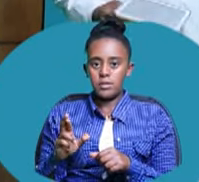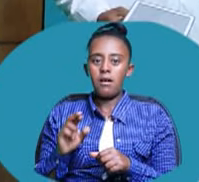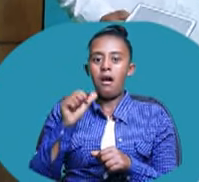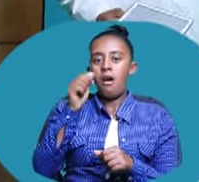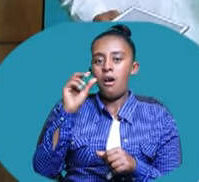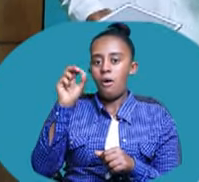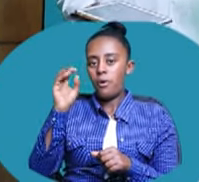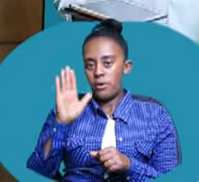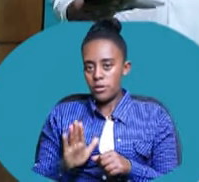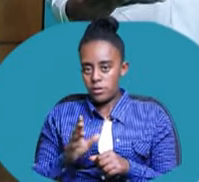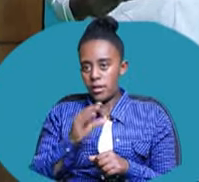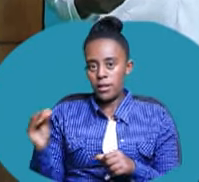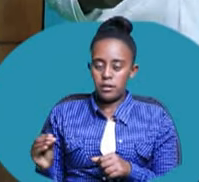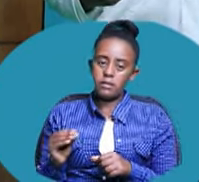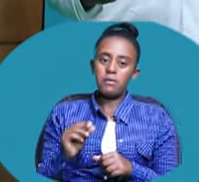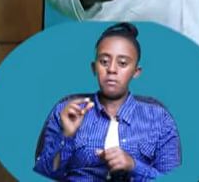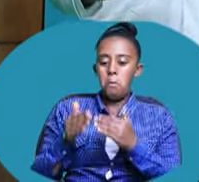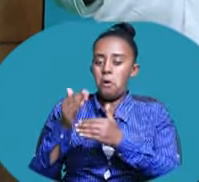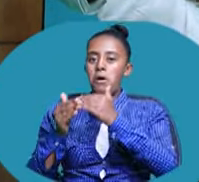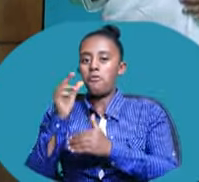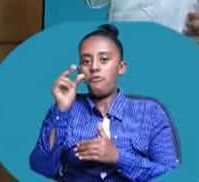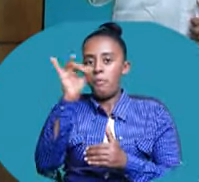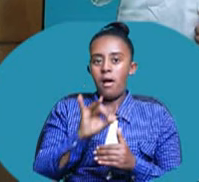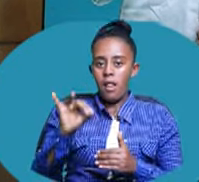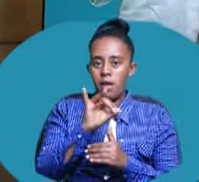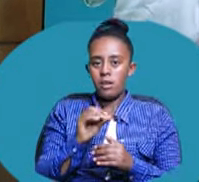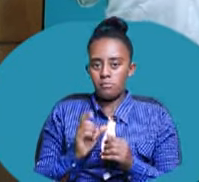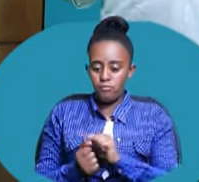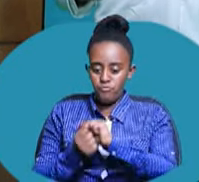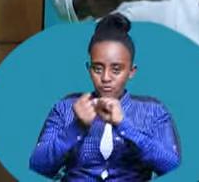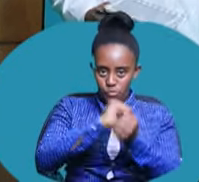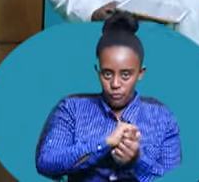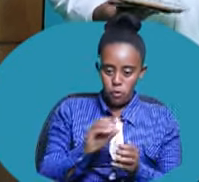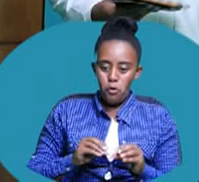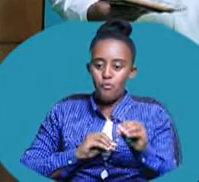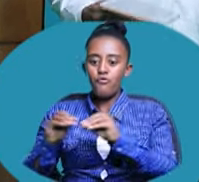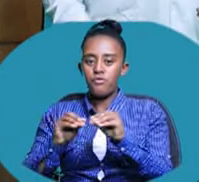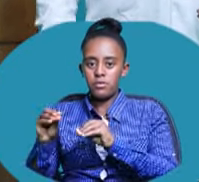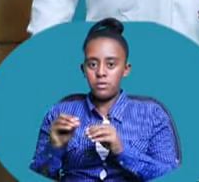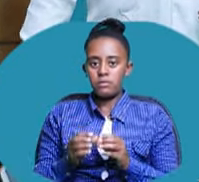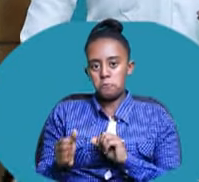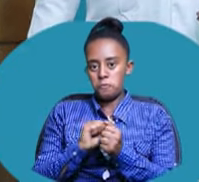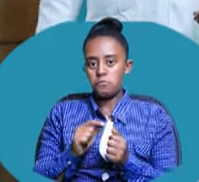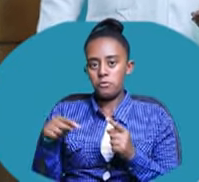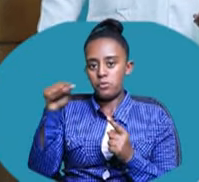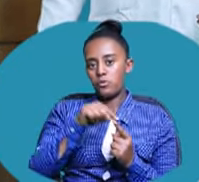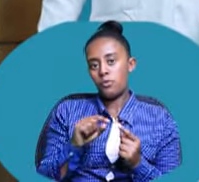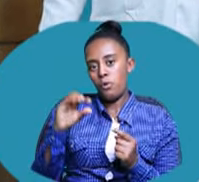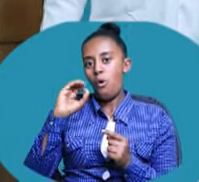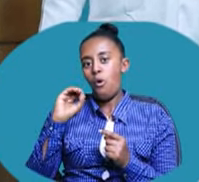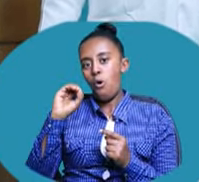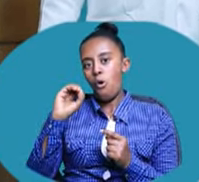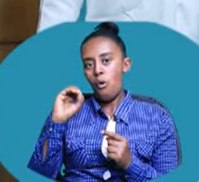and Wabi border of Bale. They are moved to Omo Valley during the time